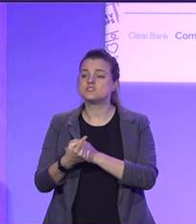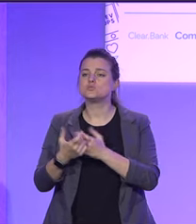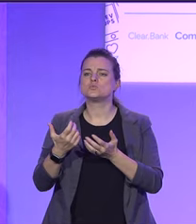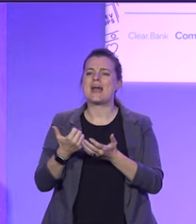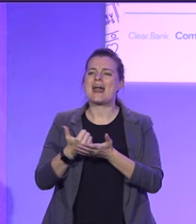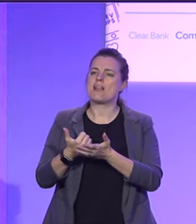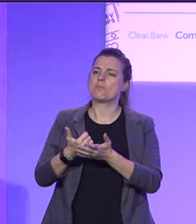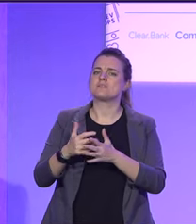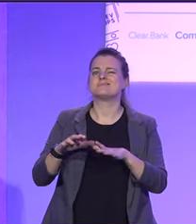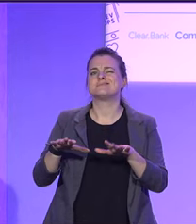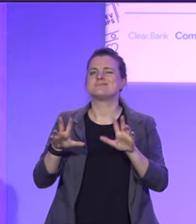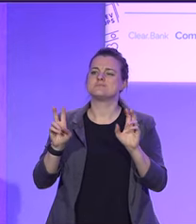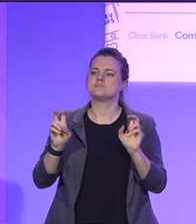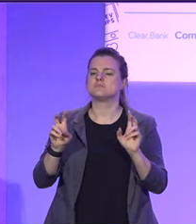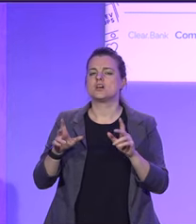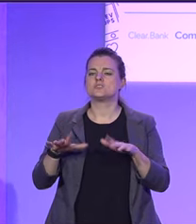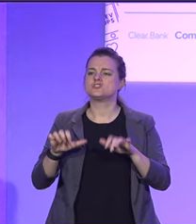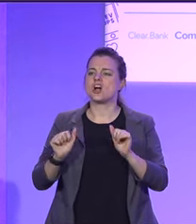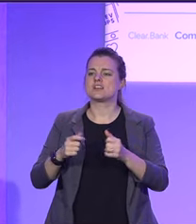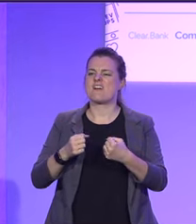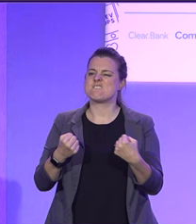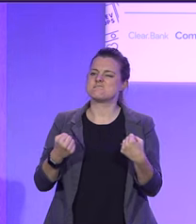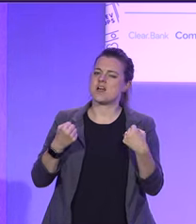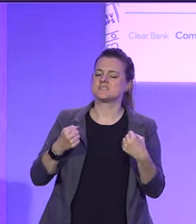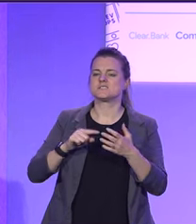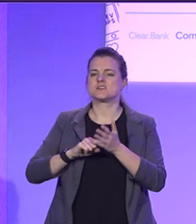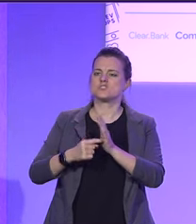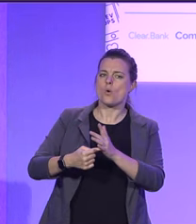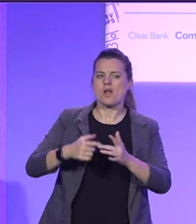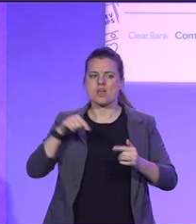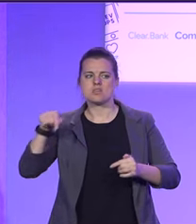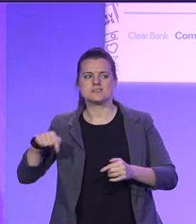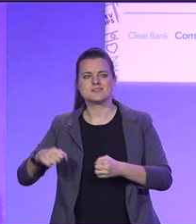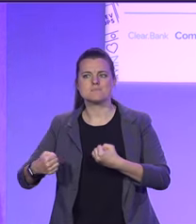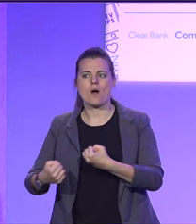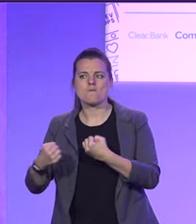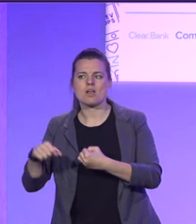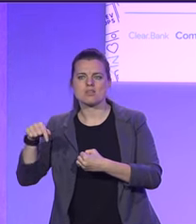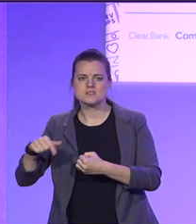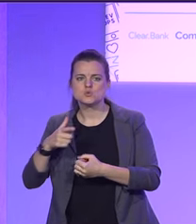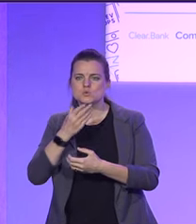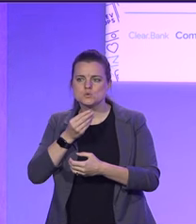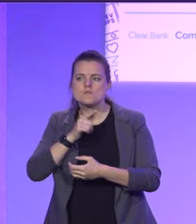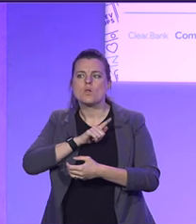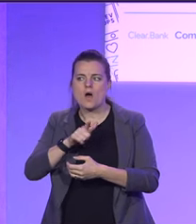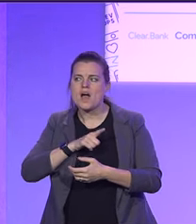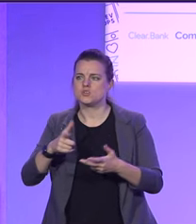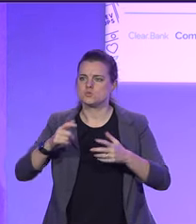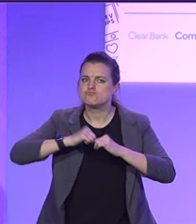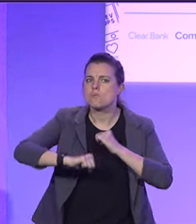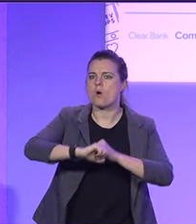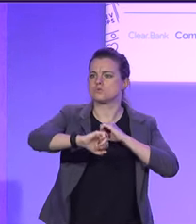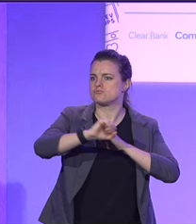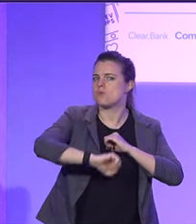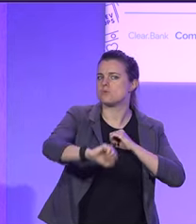that muscle so that we can learn how to do that within the community, so when we're up for that promotion or that role, we then have those skills and